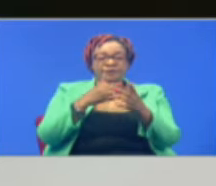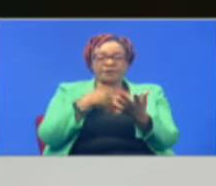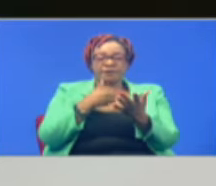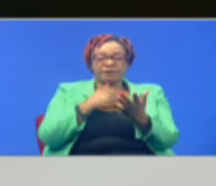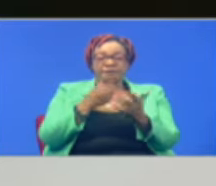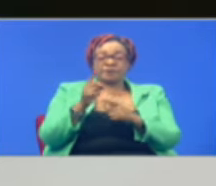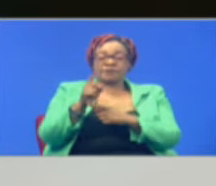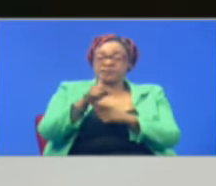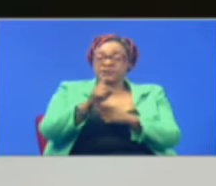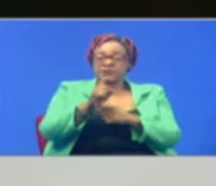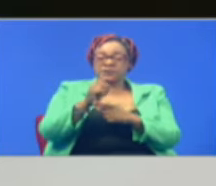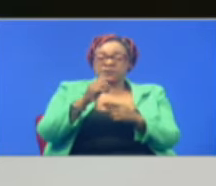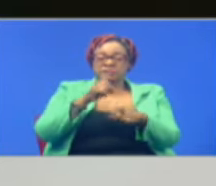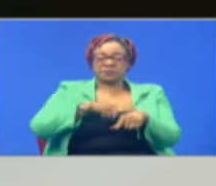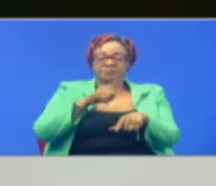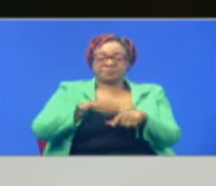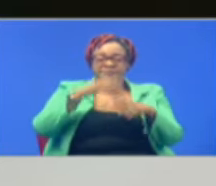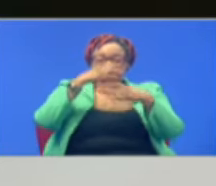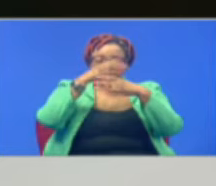a sample size of